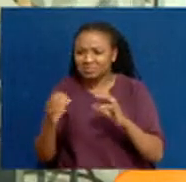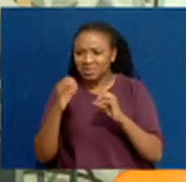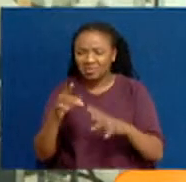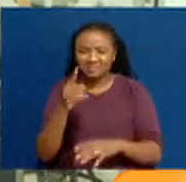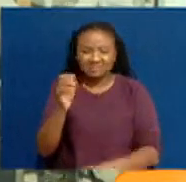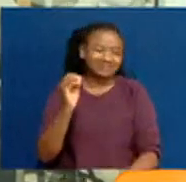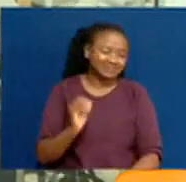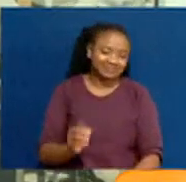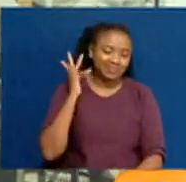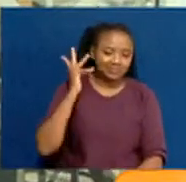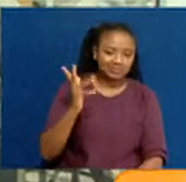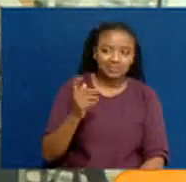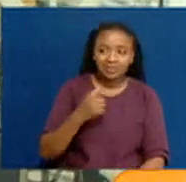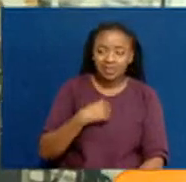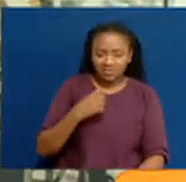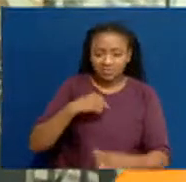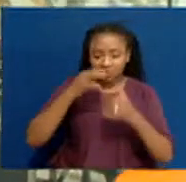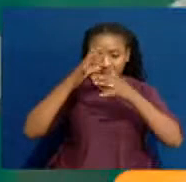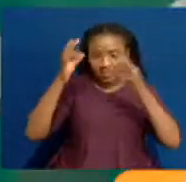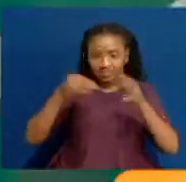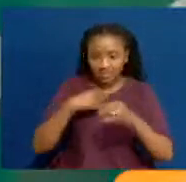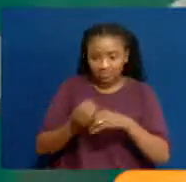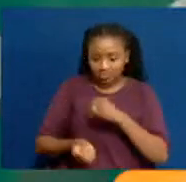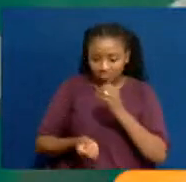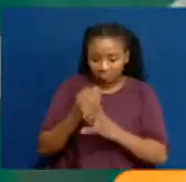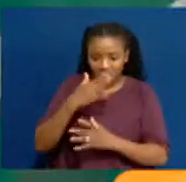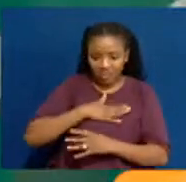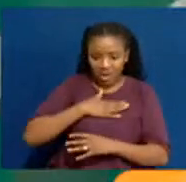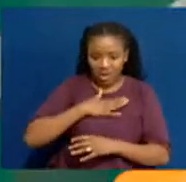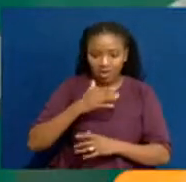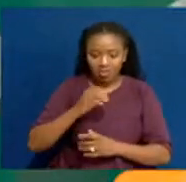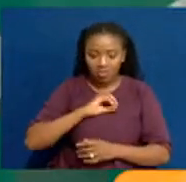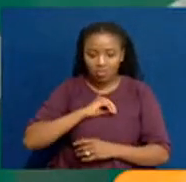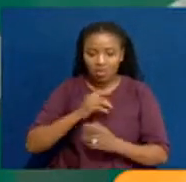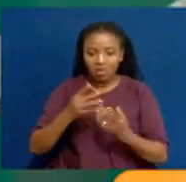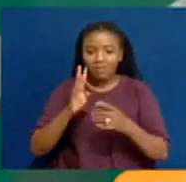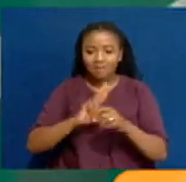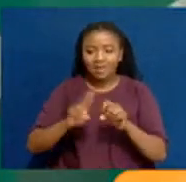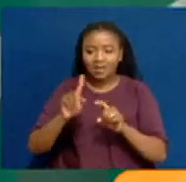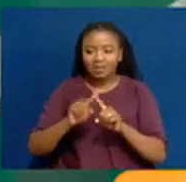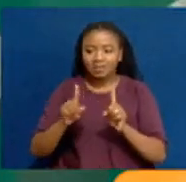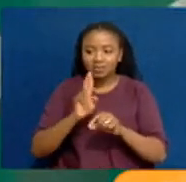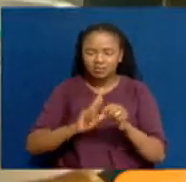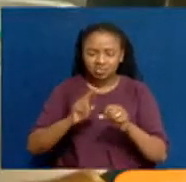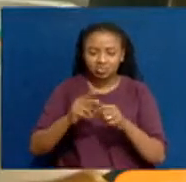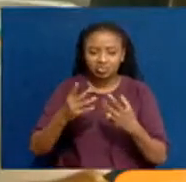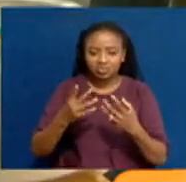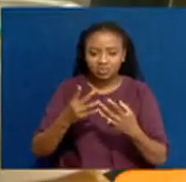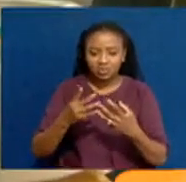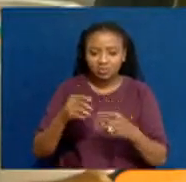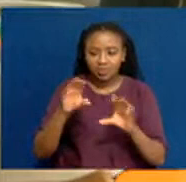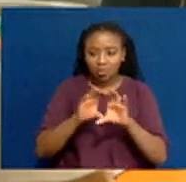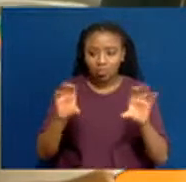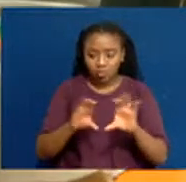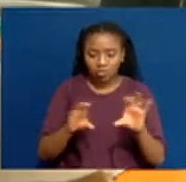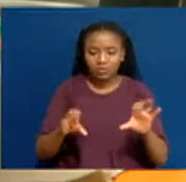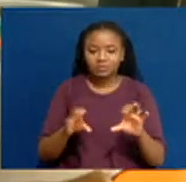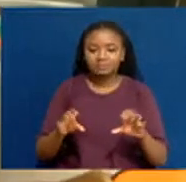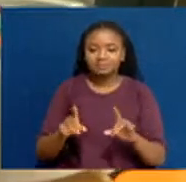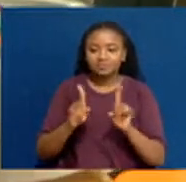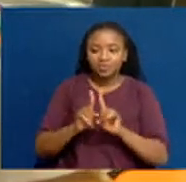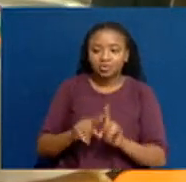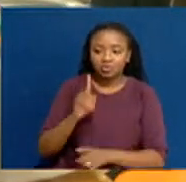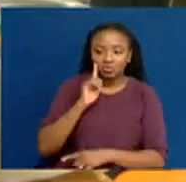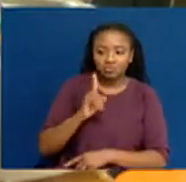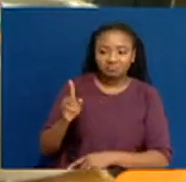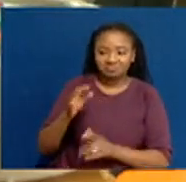build my own small one made out of wood. 3 months later, we were harvesting, and then our neighbors started asking. Motivated, Taita decided to